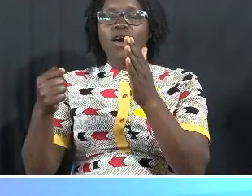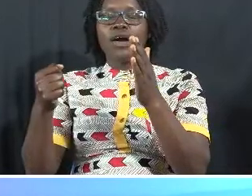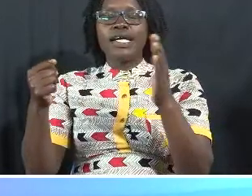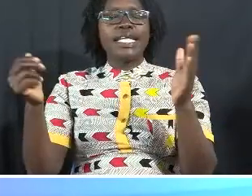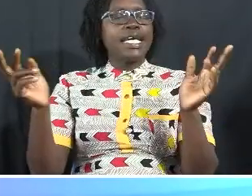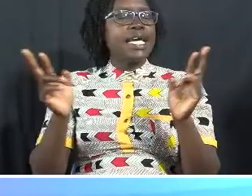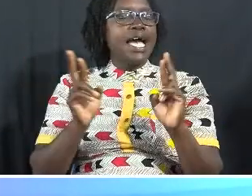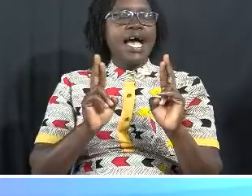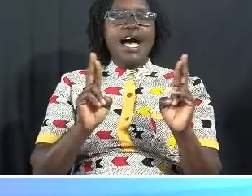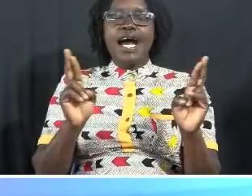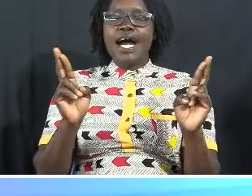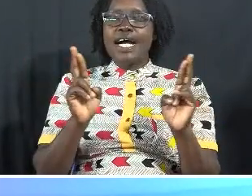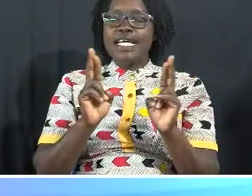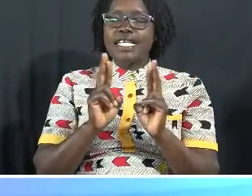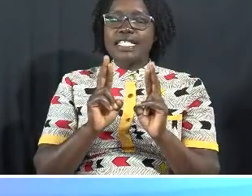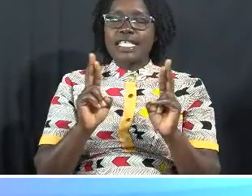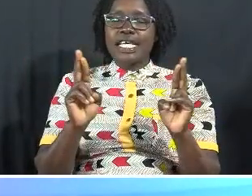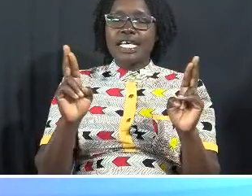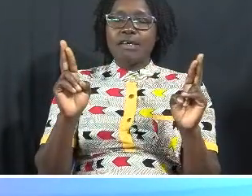Mlangoni